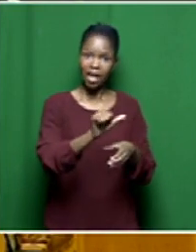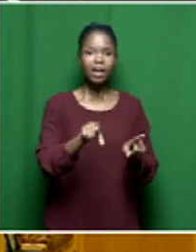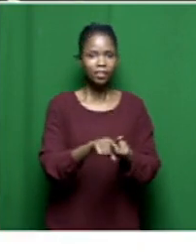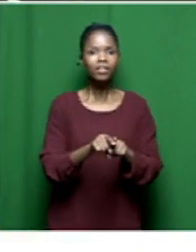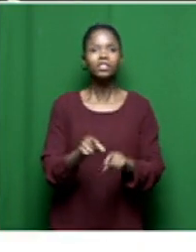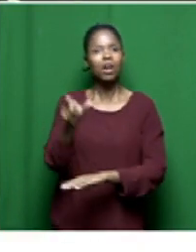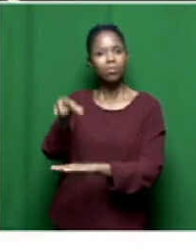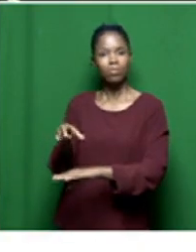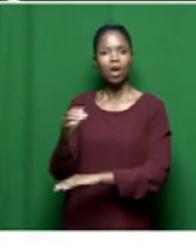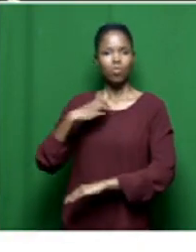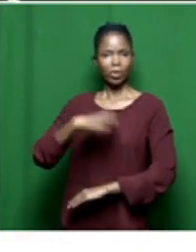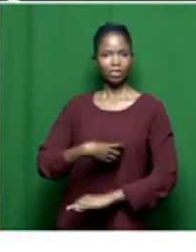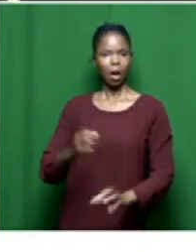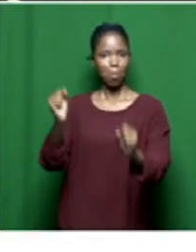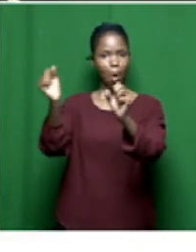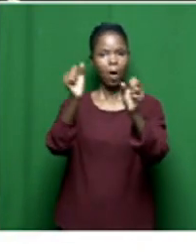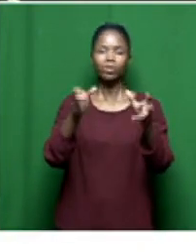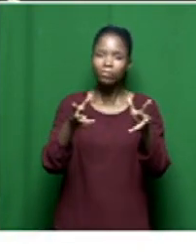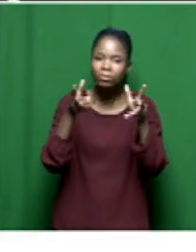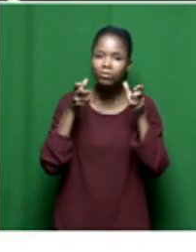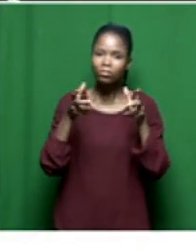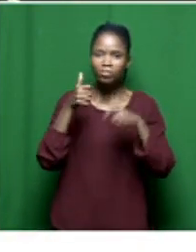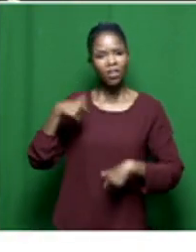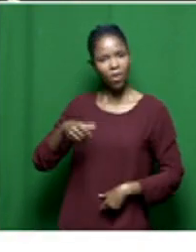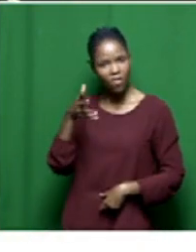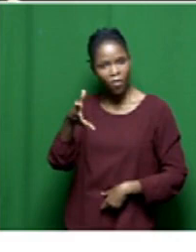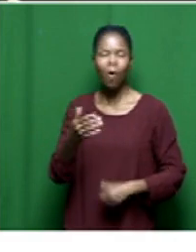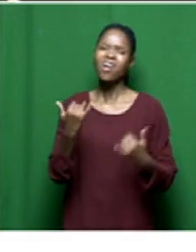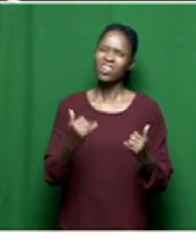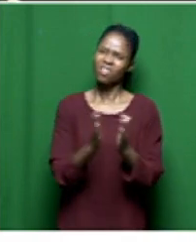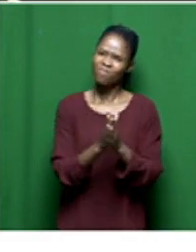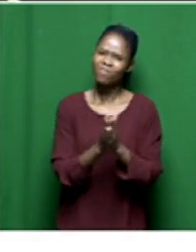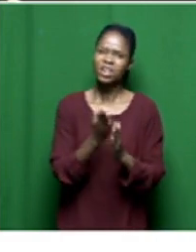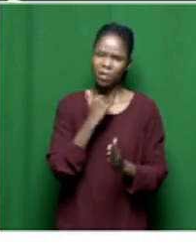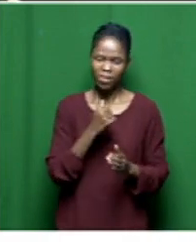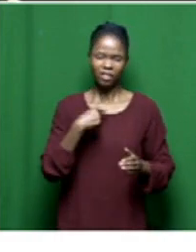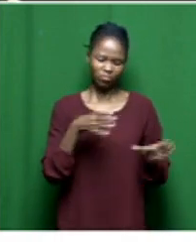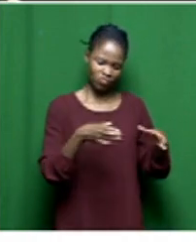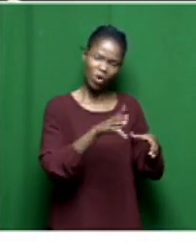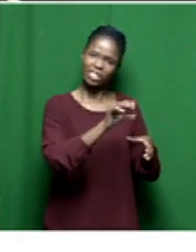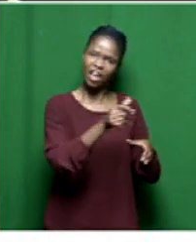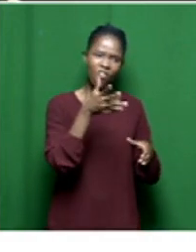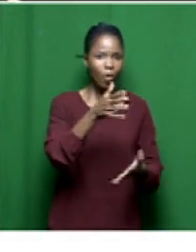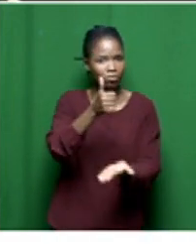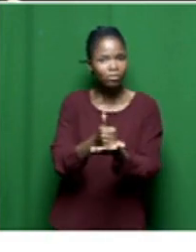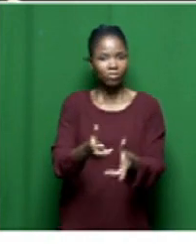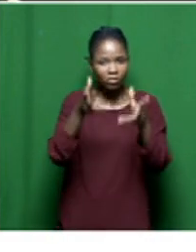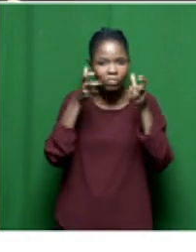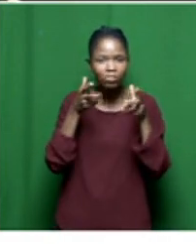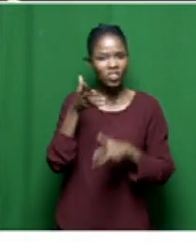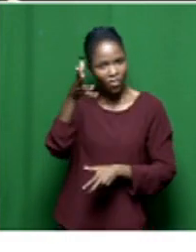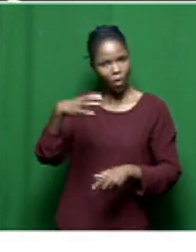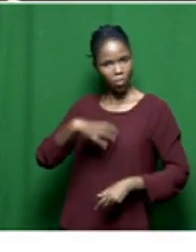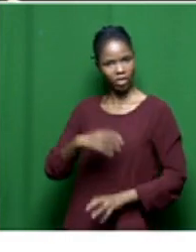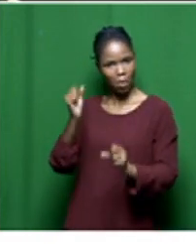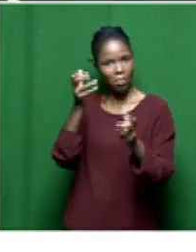the sona address of the President of the Republic, and I would hereby request that me and my party are allowed to hear the President